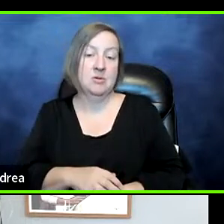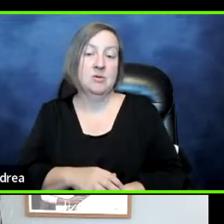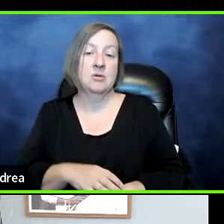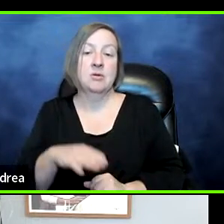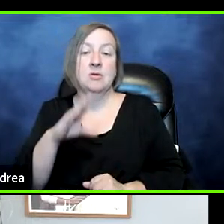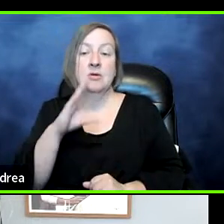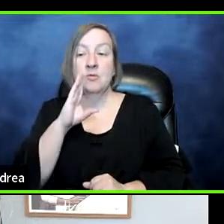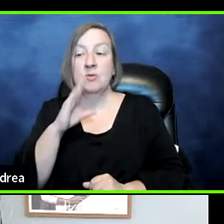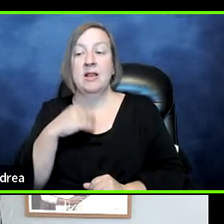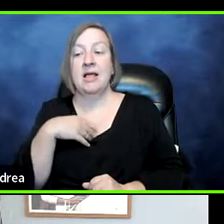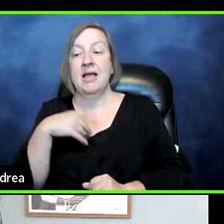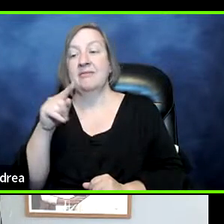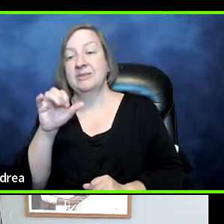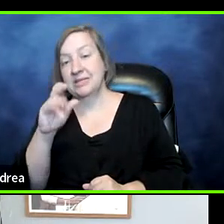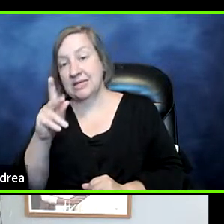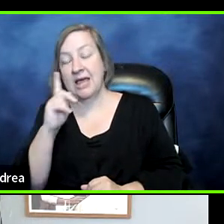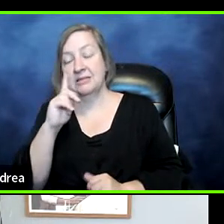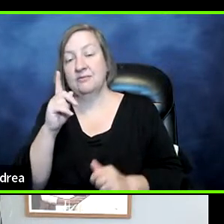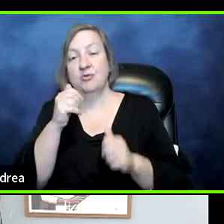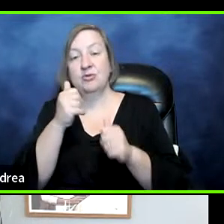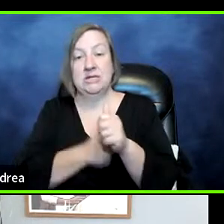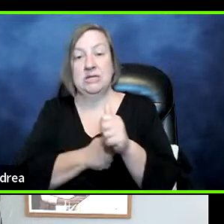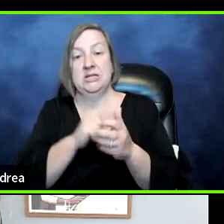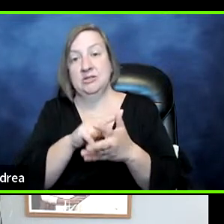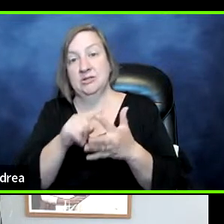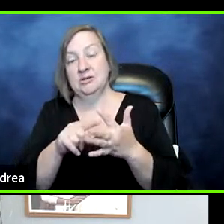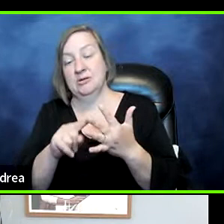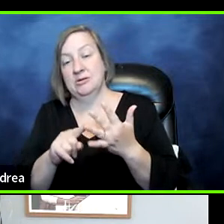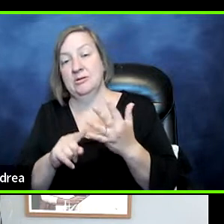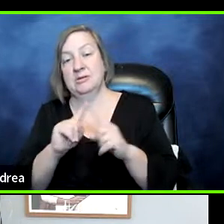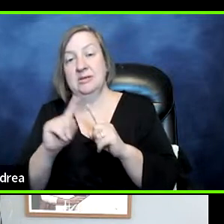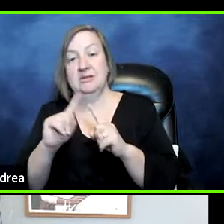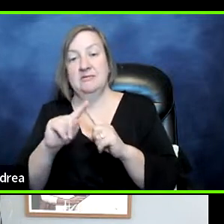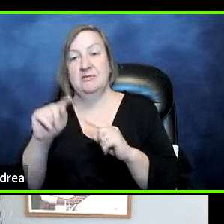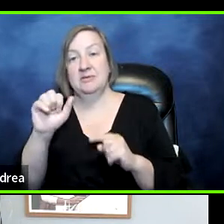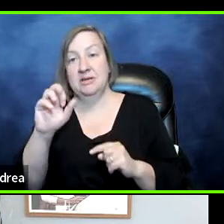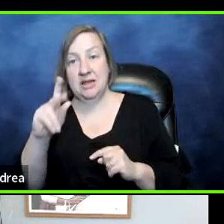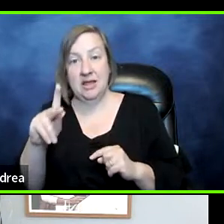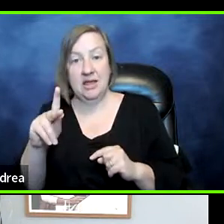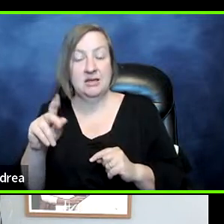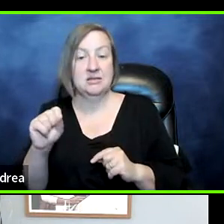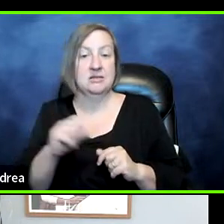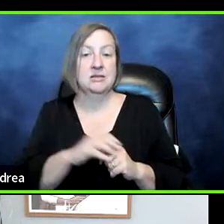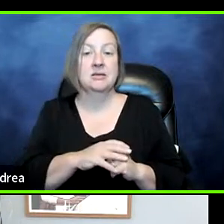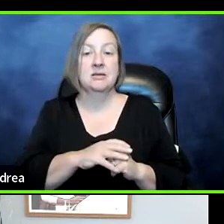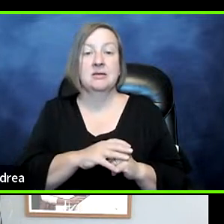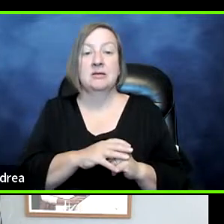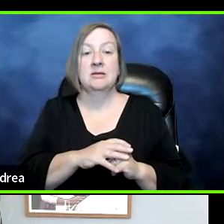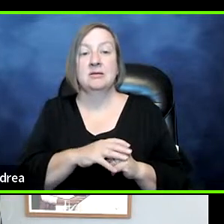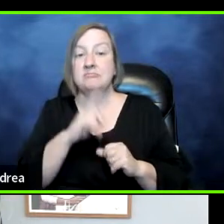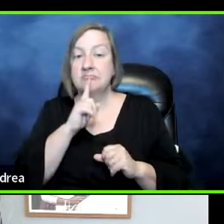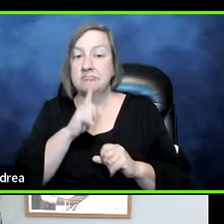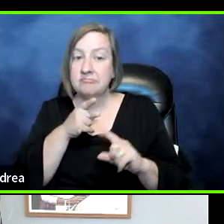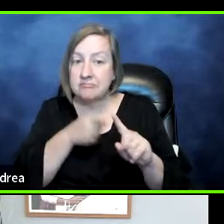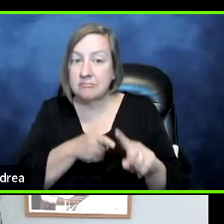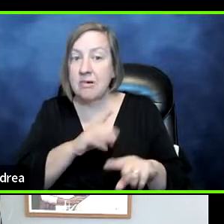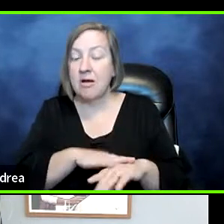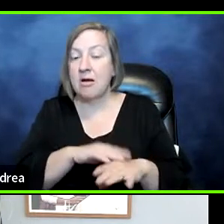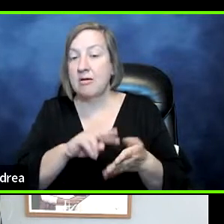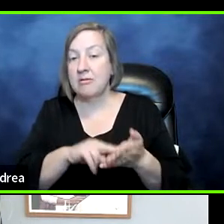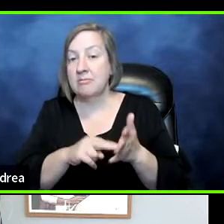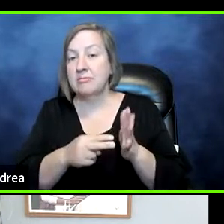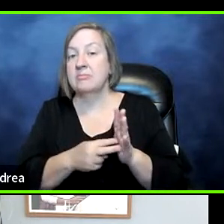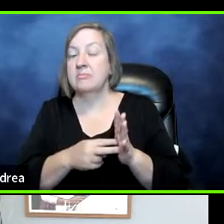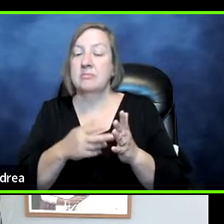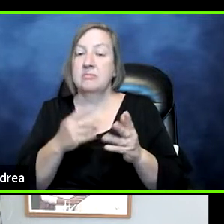leads from each of the various tasks, really intentionally walking through how they are